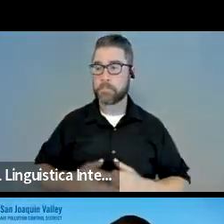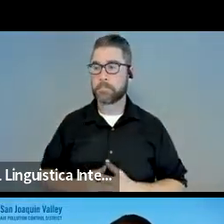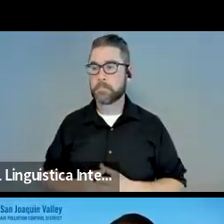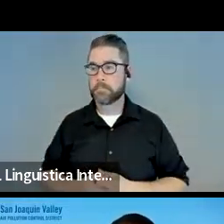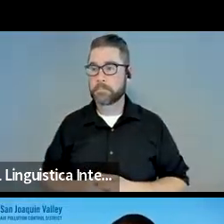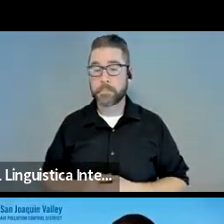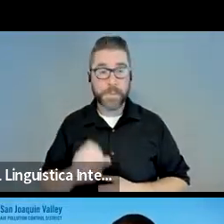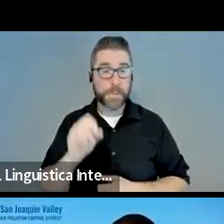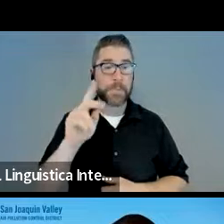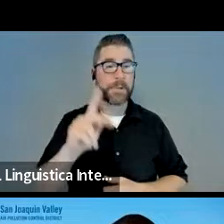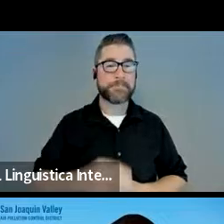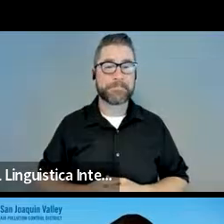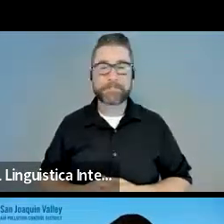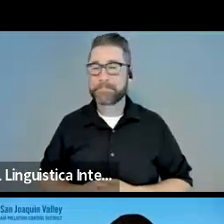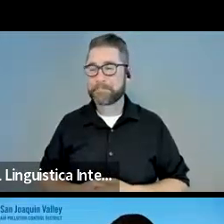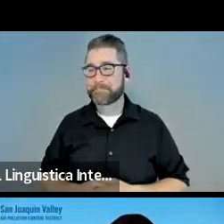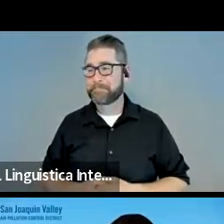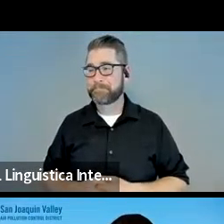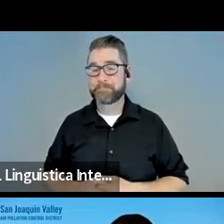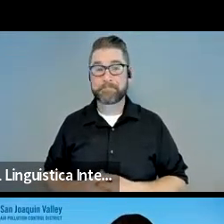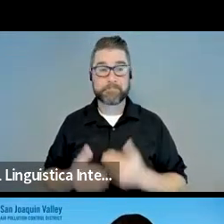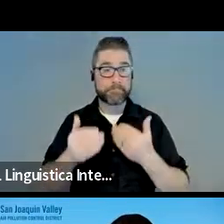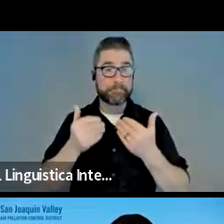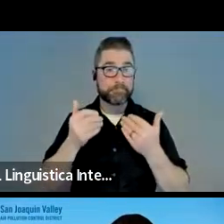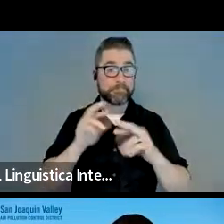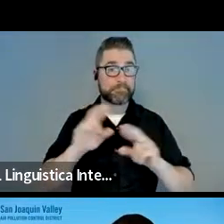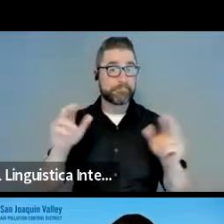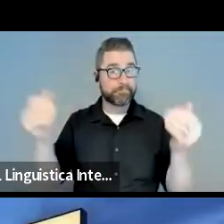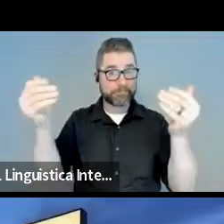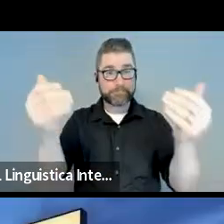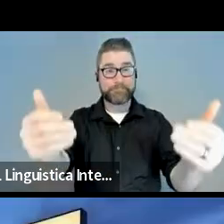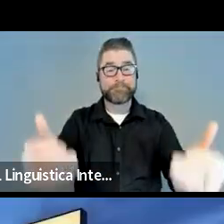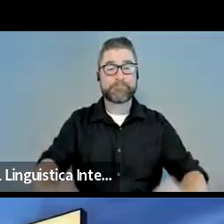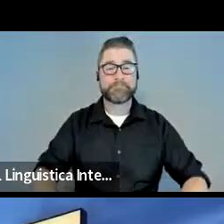okay. All right, here we go.